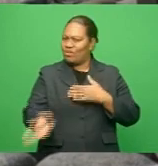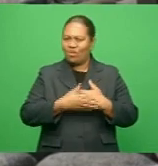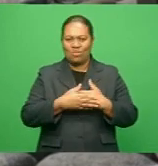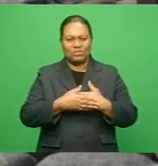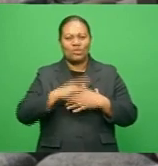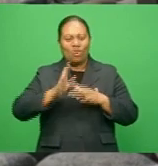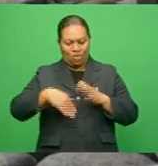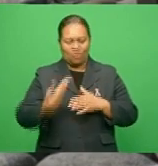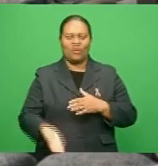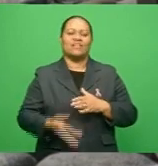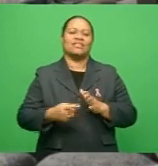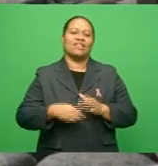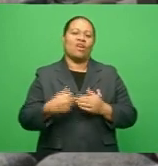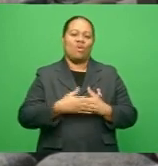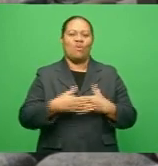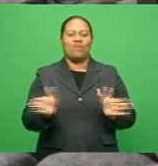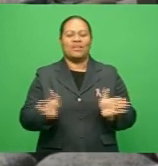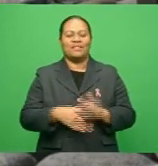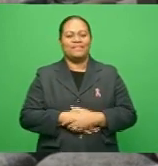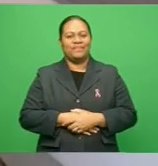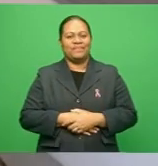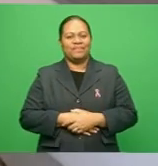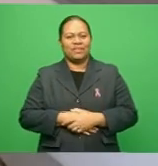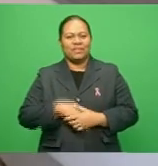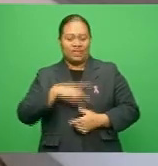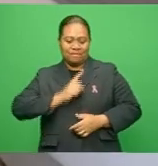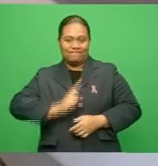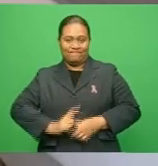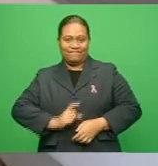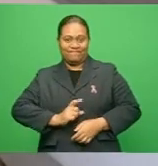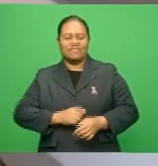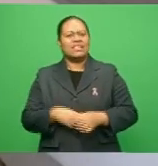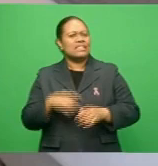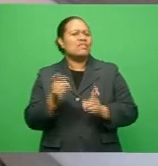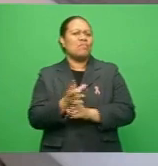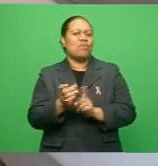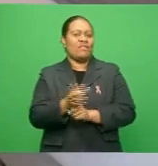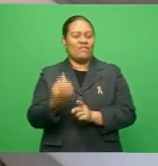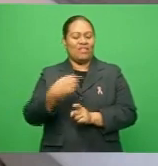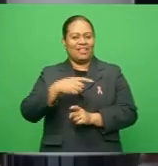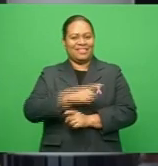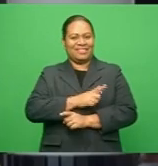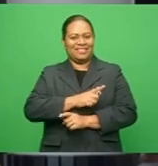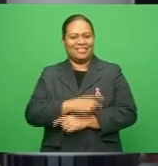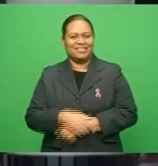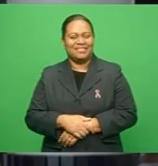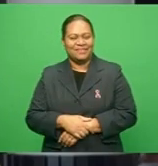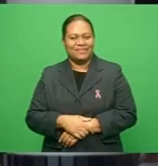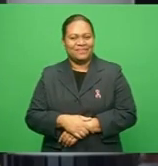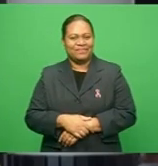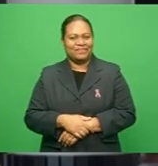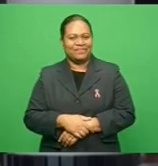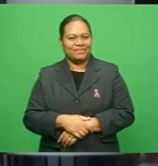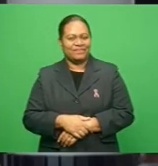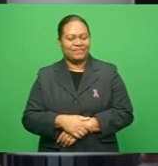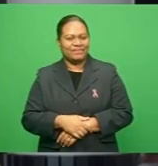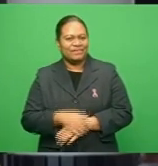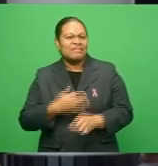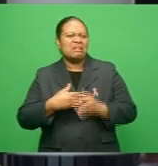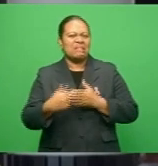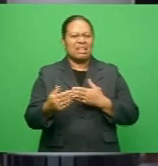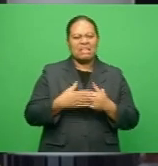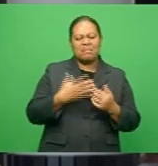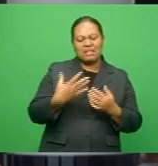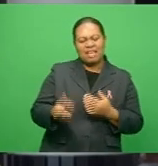this event and the breast cancer is important enough for us to, even though we are